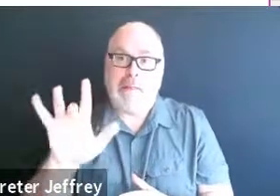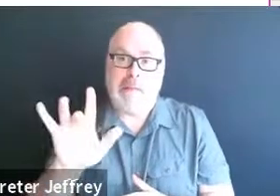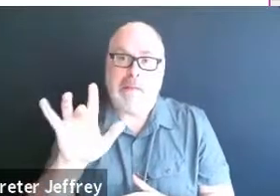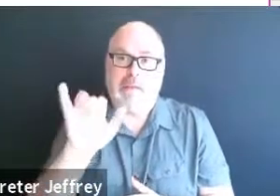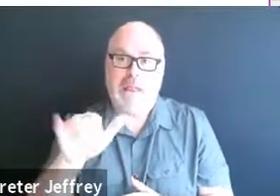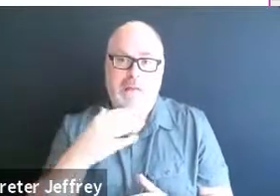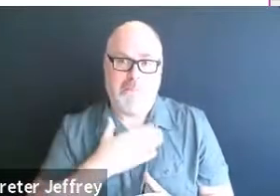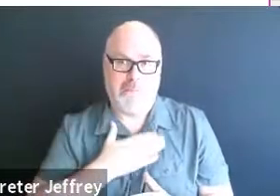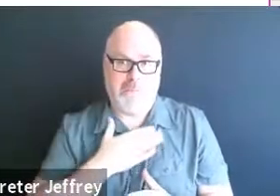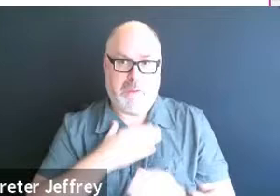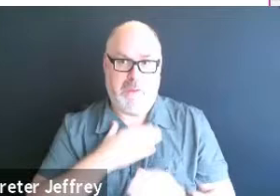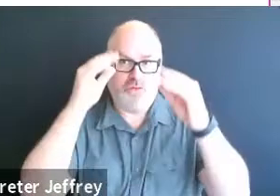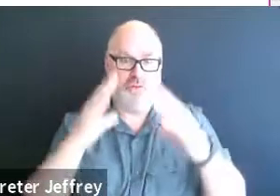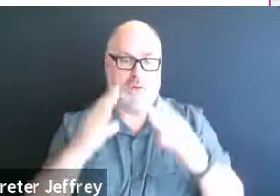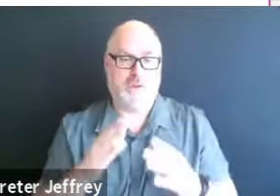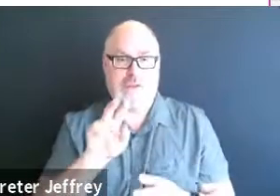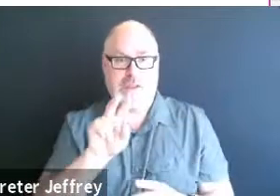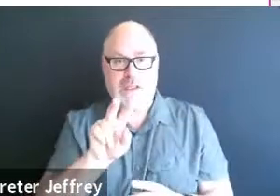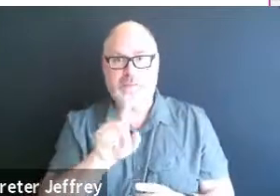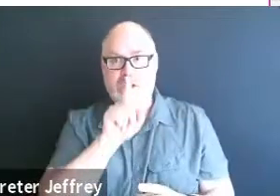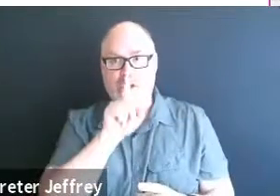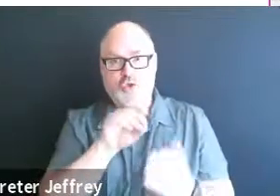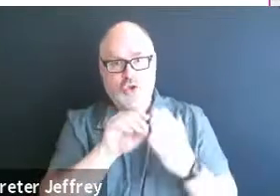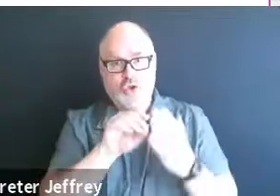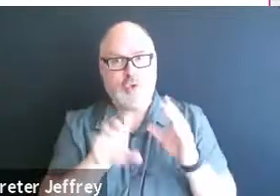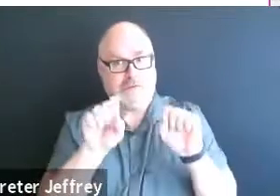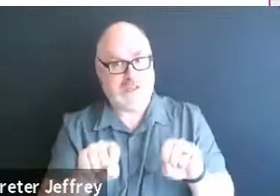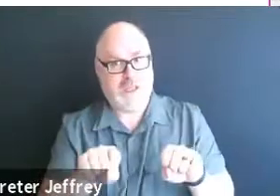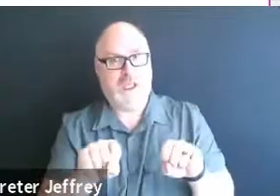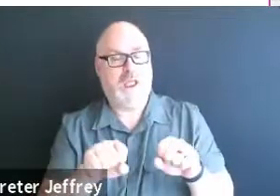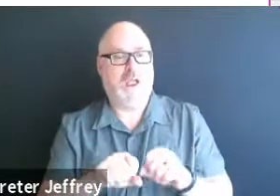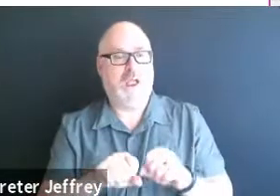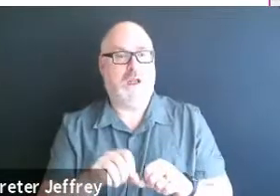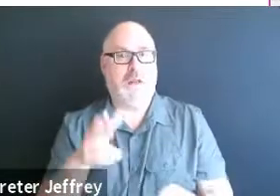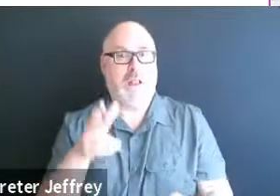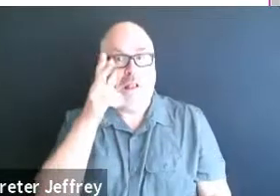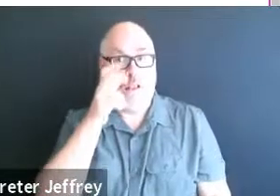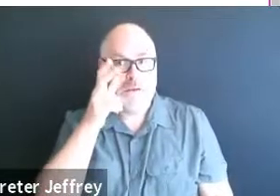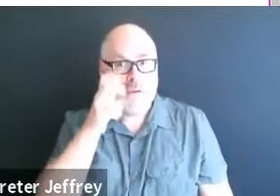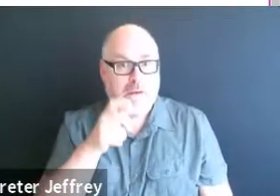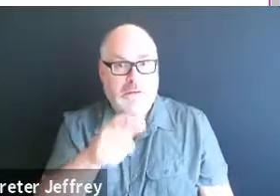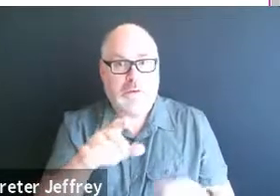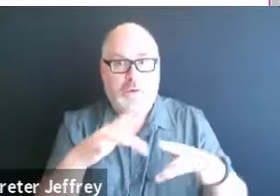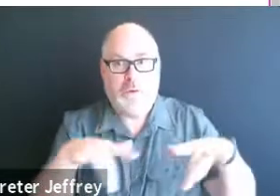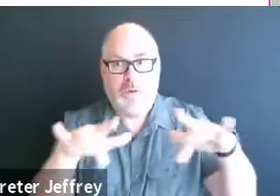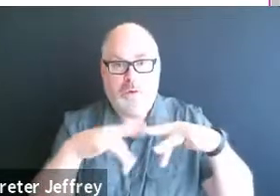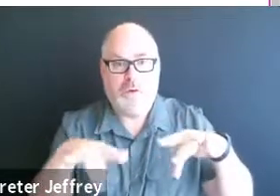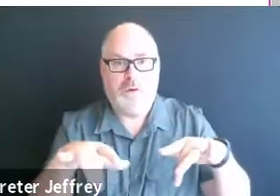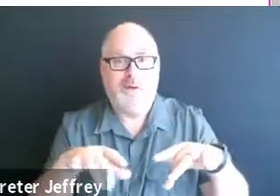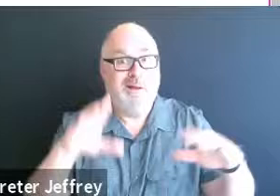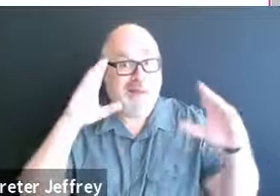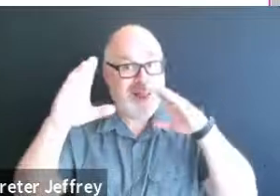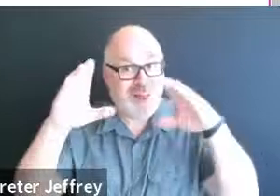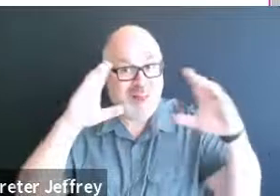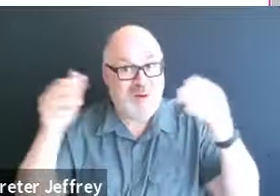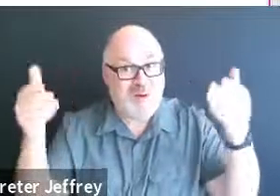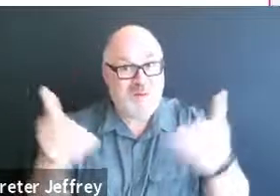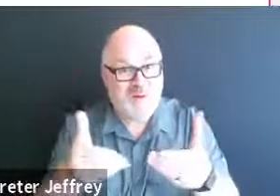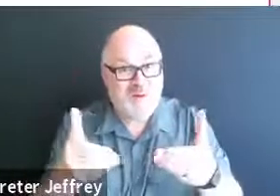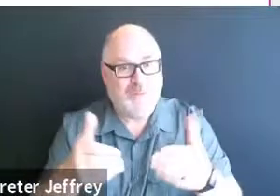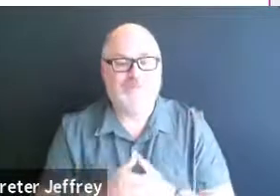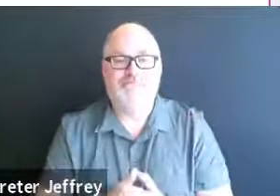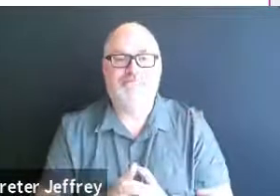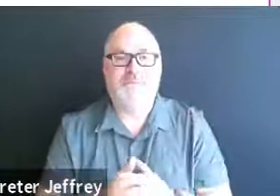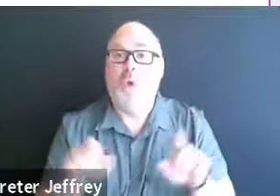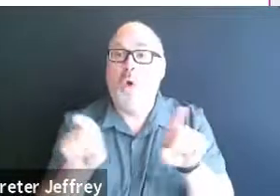instructor, I want to make sure students are going to be able to listen to a recording. Hello, and welcome. They're going to